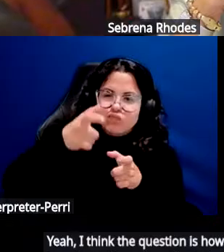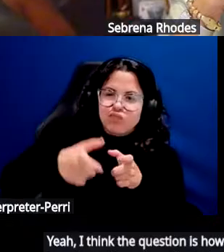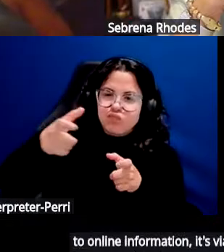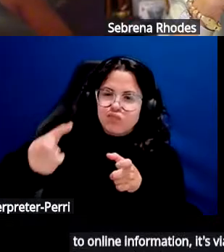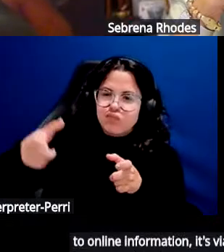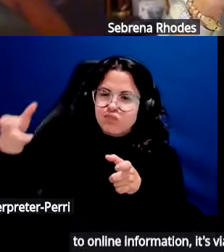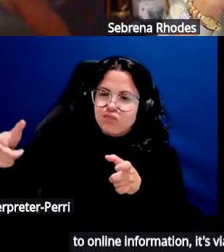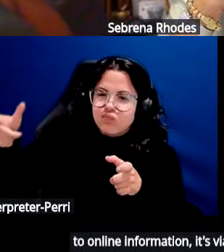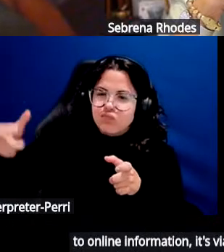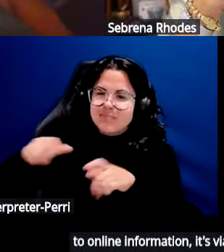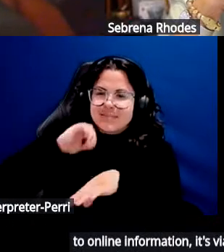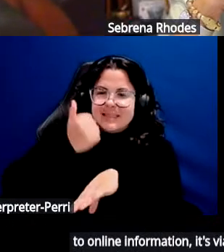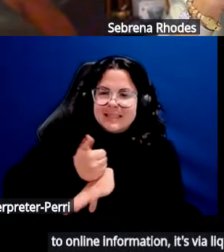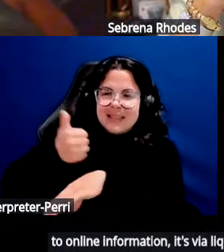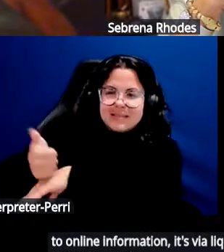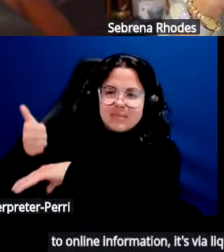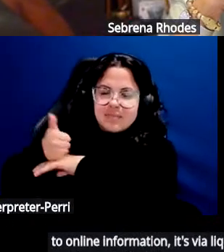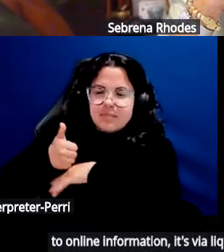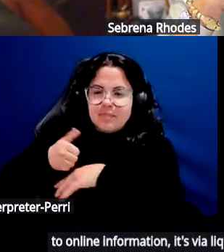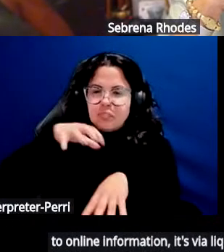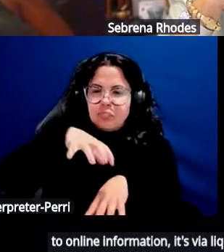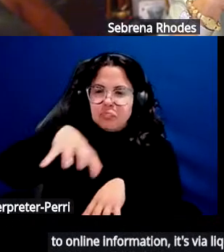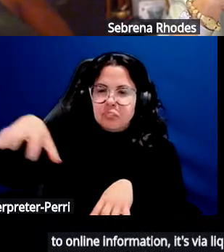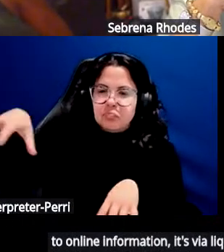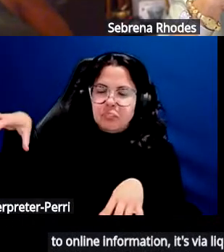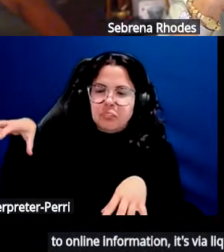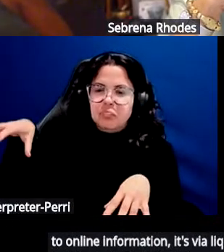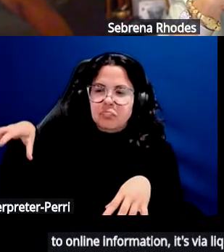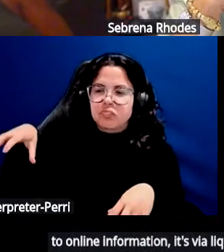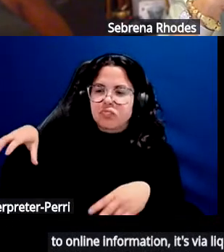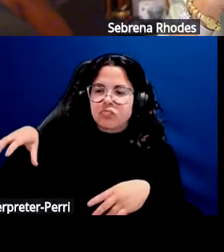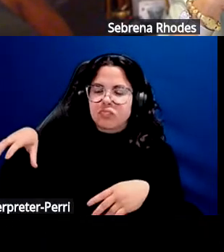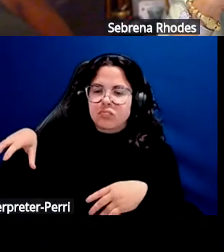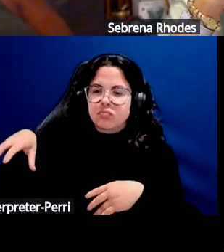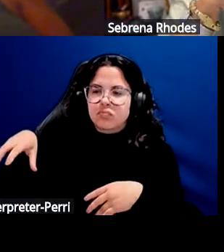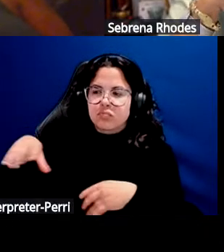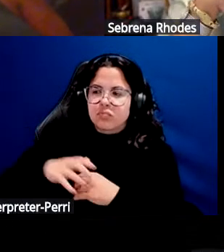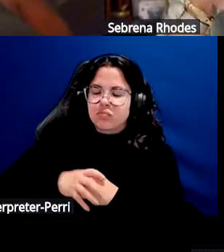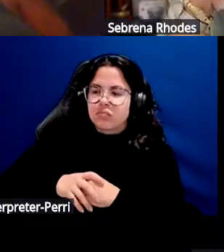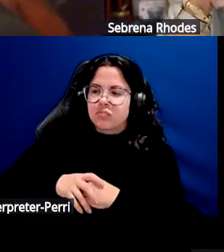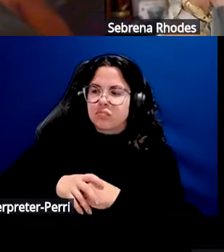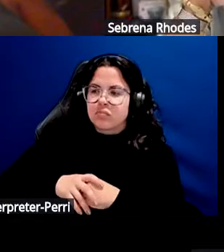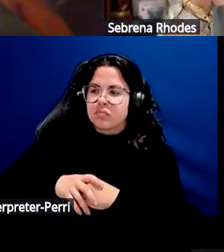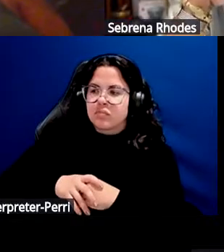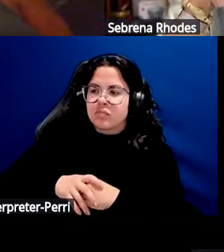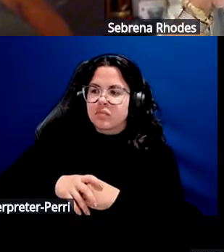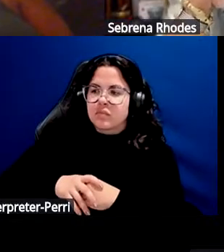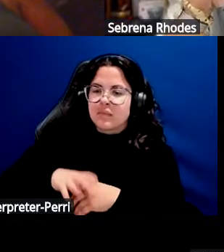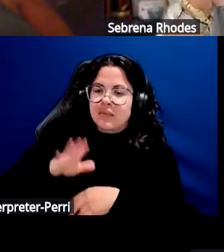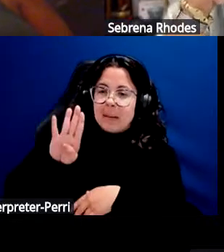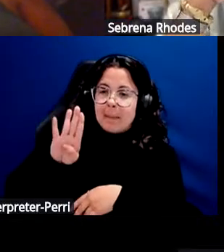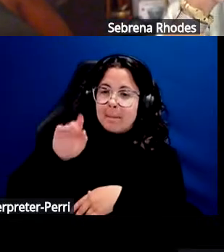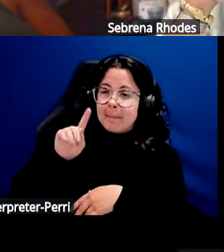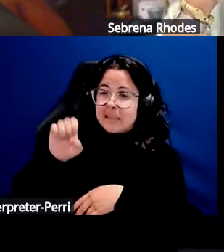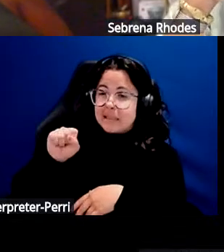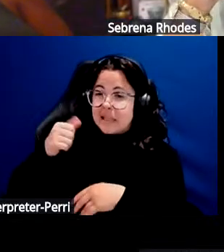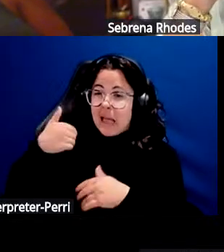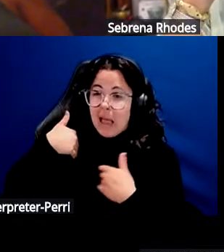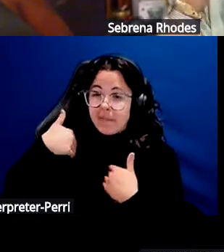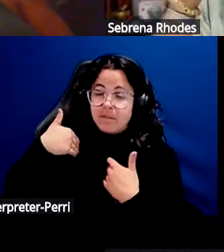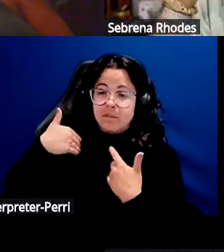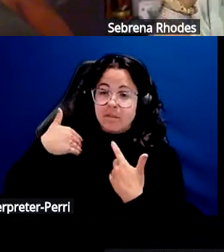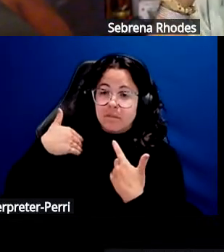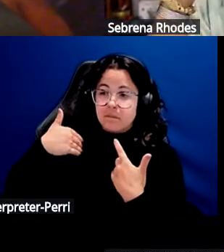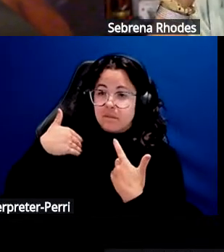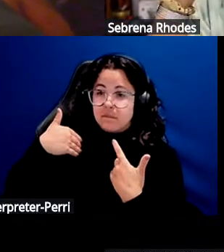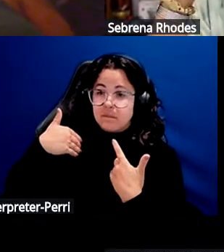wildlife based bait stations across infested areas. The baits have ingredients that